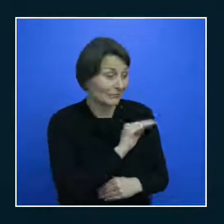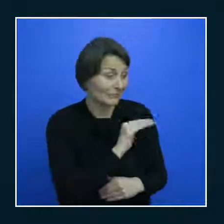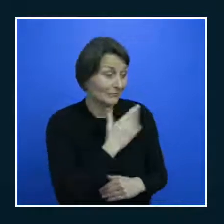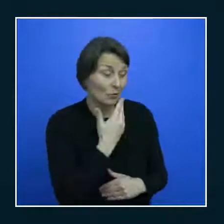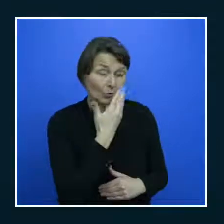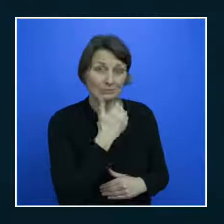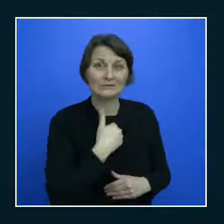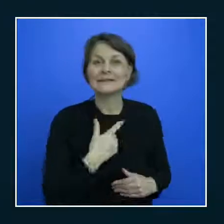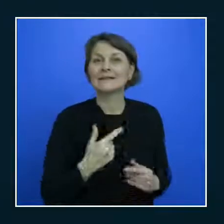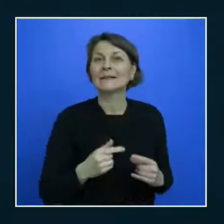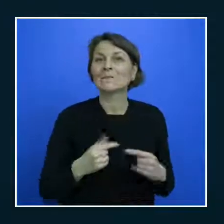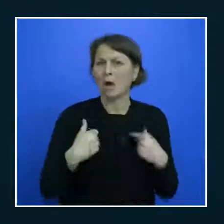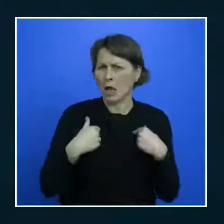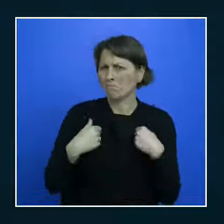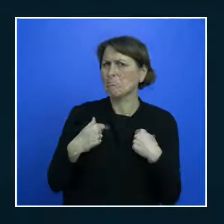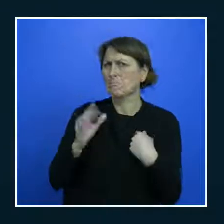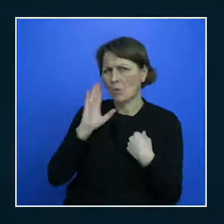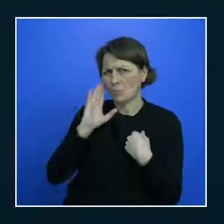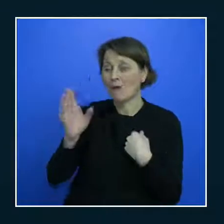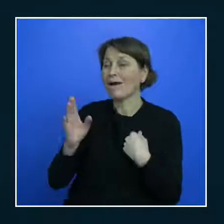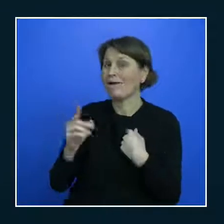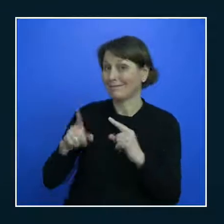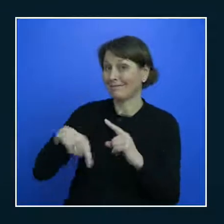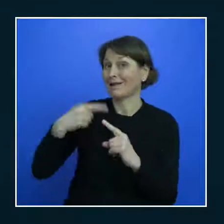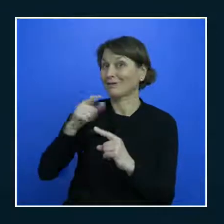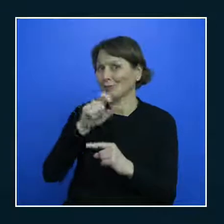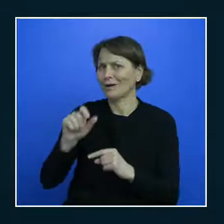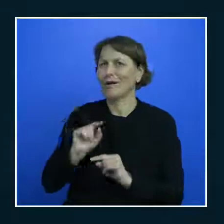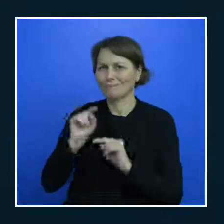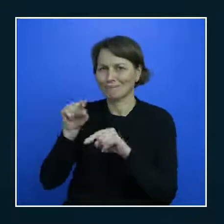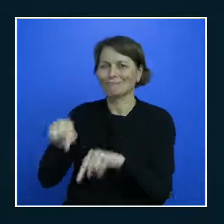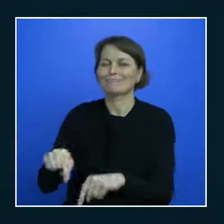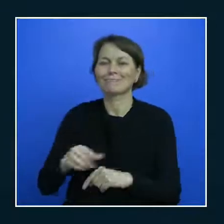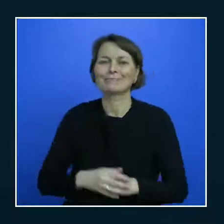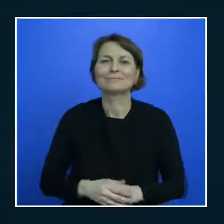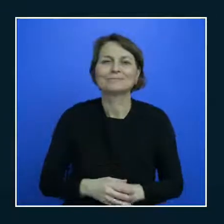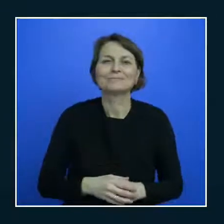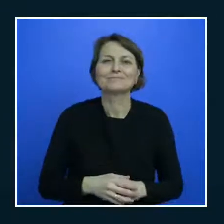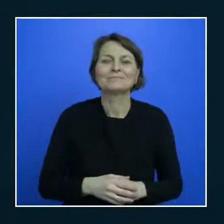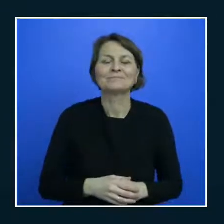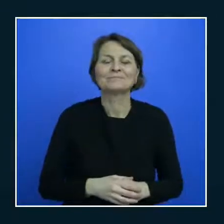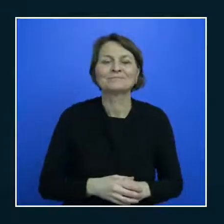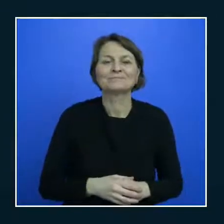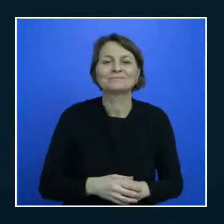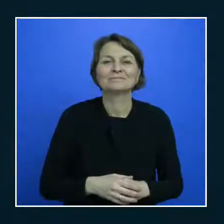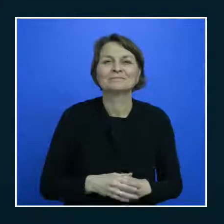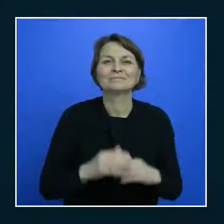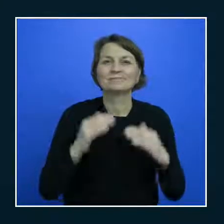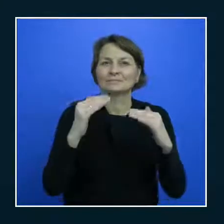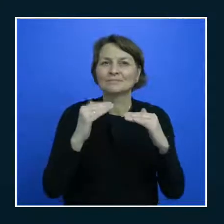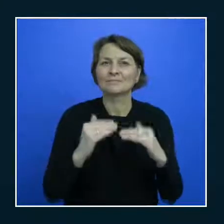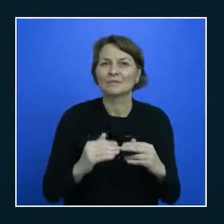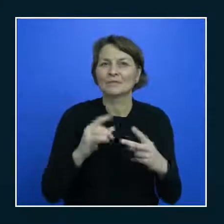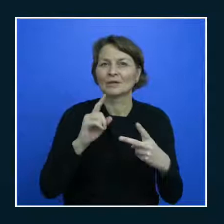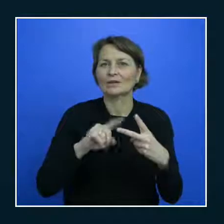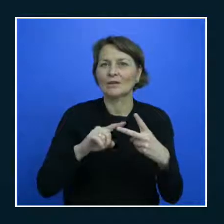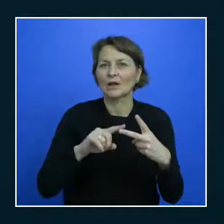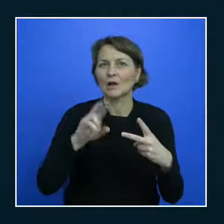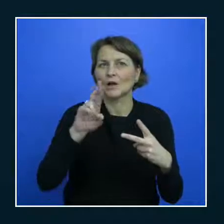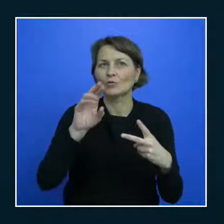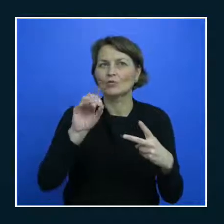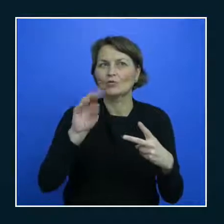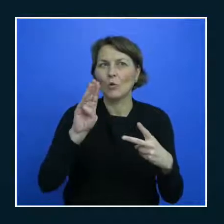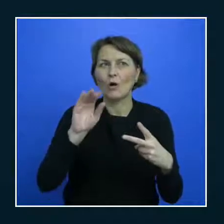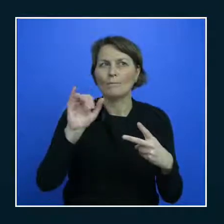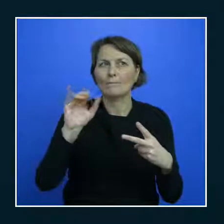have me signing up for next week. So that will be really cool. Then Robin Smorenberg will talk about